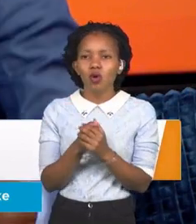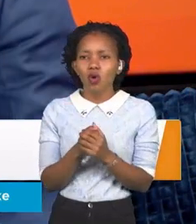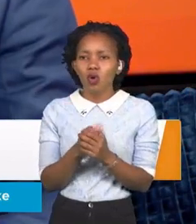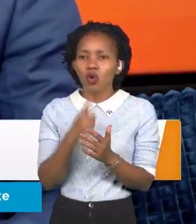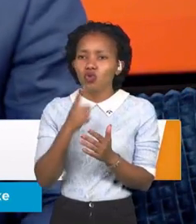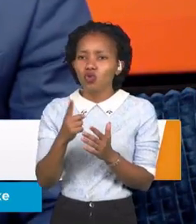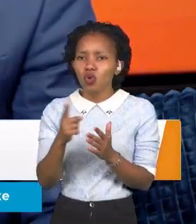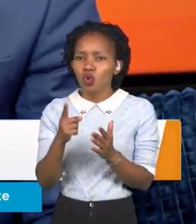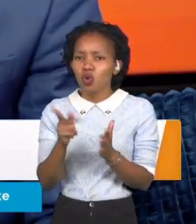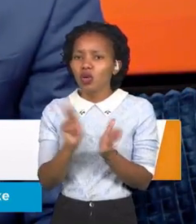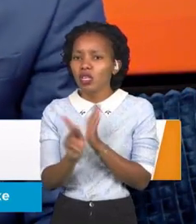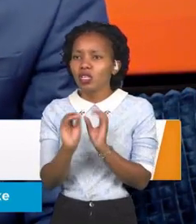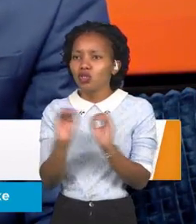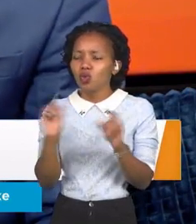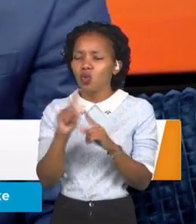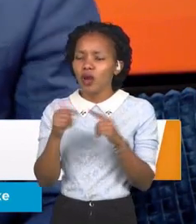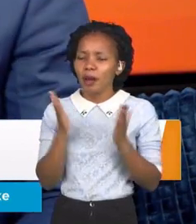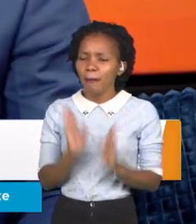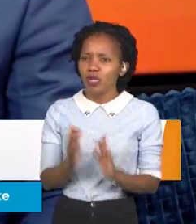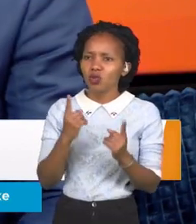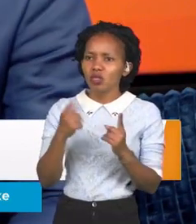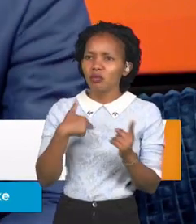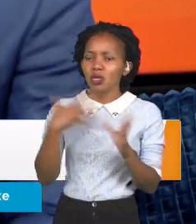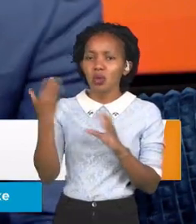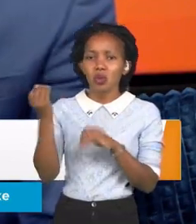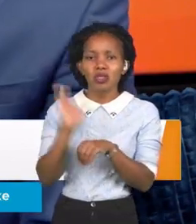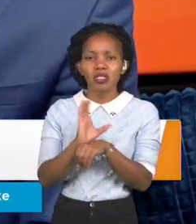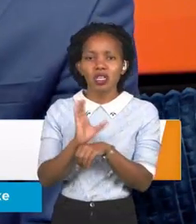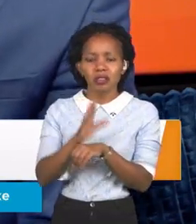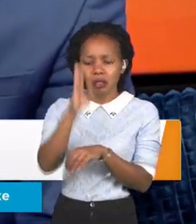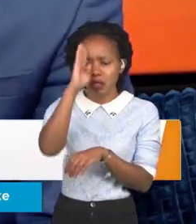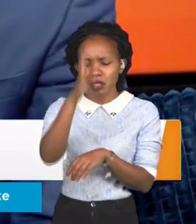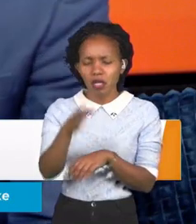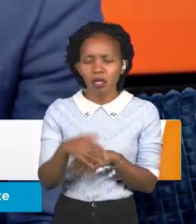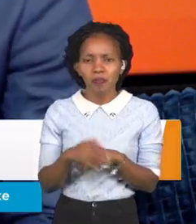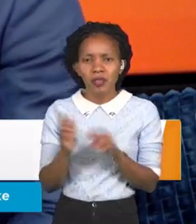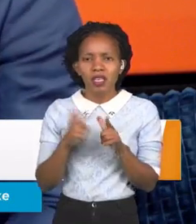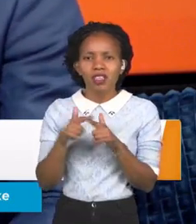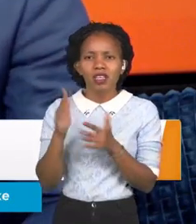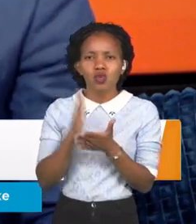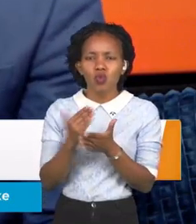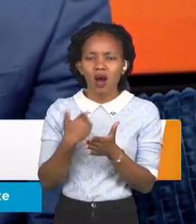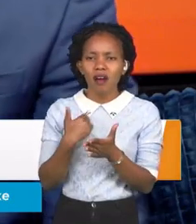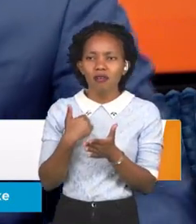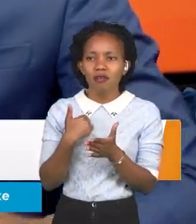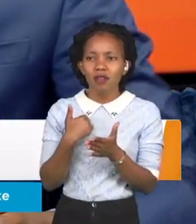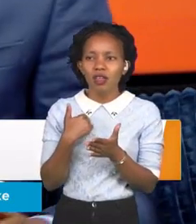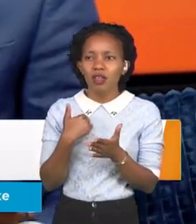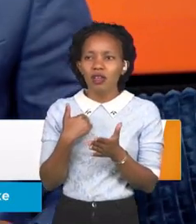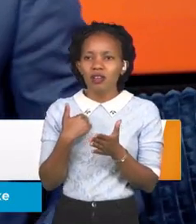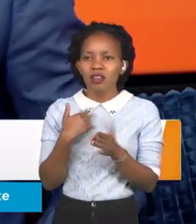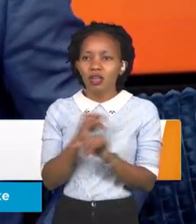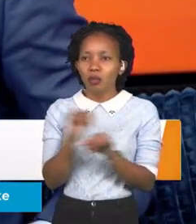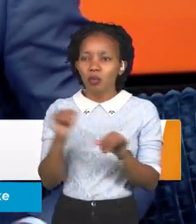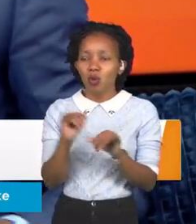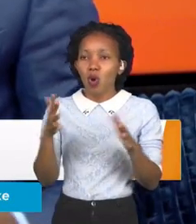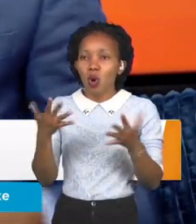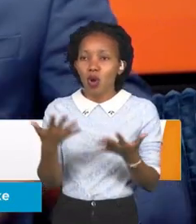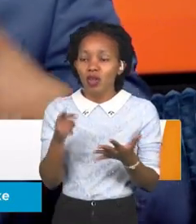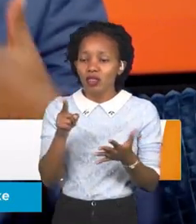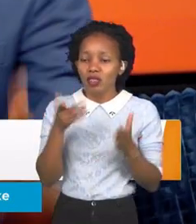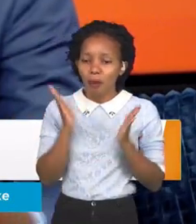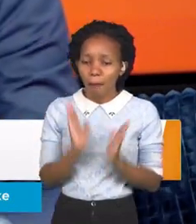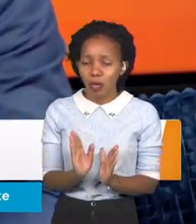also. Because when you say someone tells you, in Menda Church Sunday, yeah, there must be some angle of kind of purity also. Maybe this person